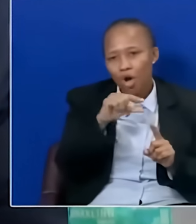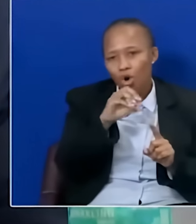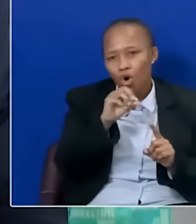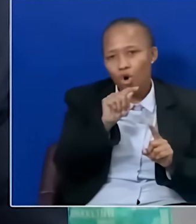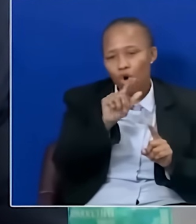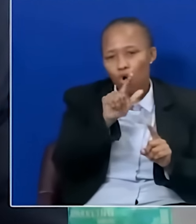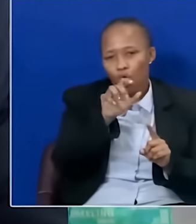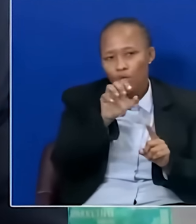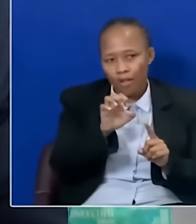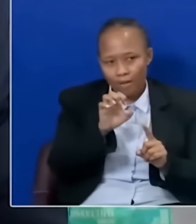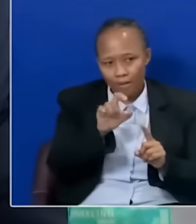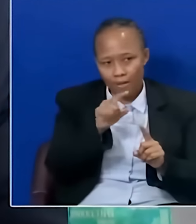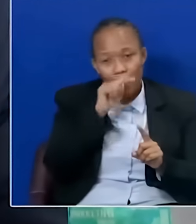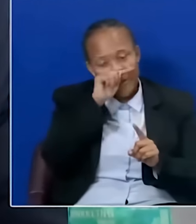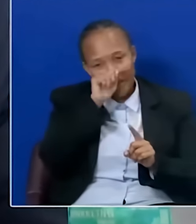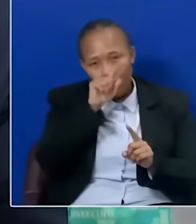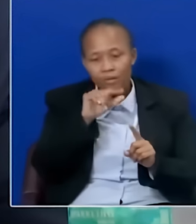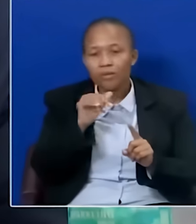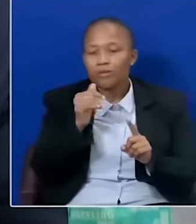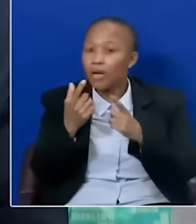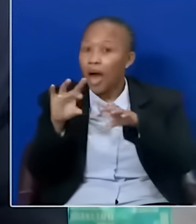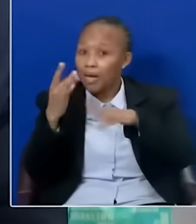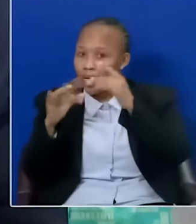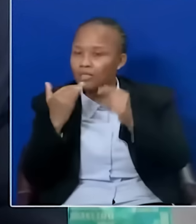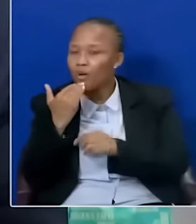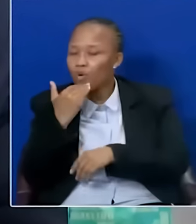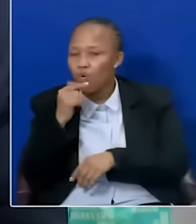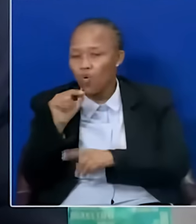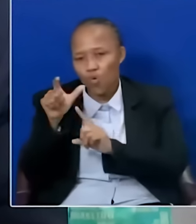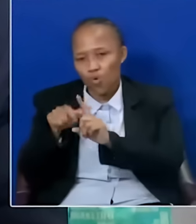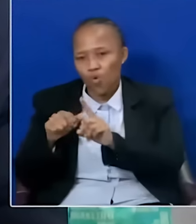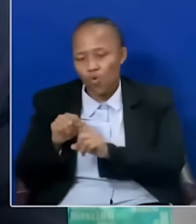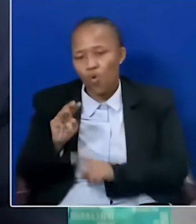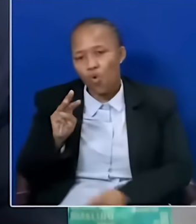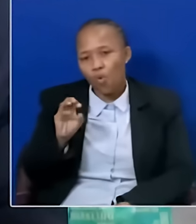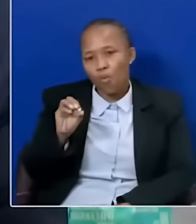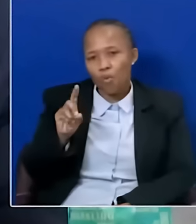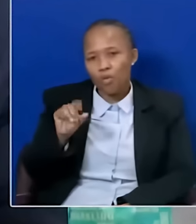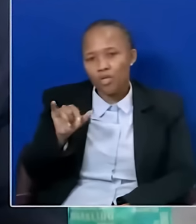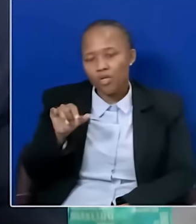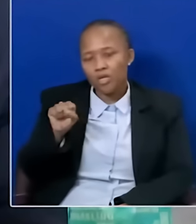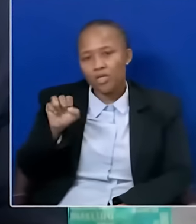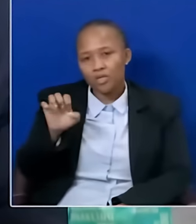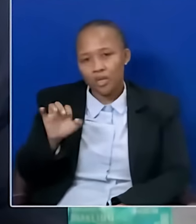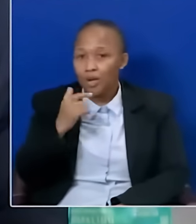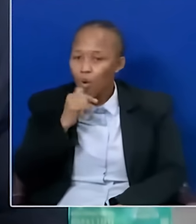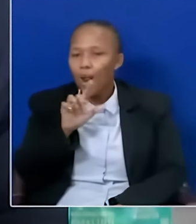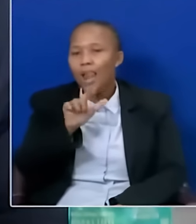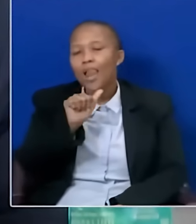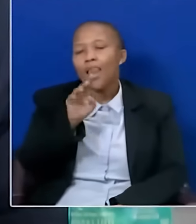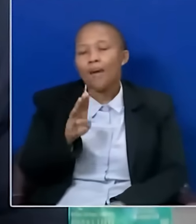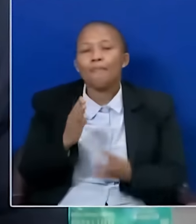Modise. She used the ballistics lab number